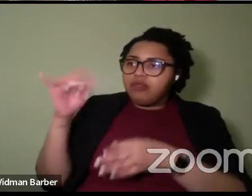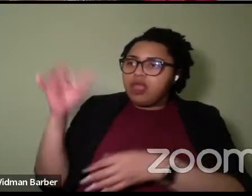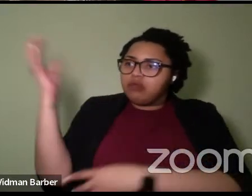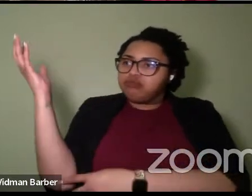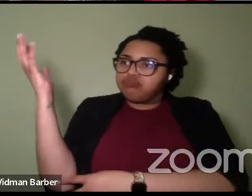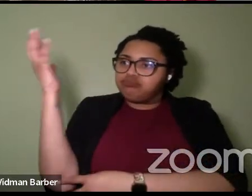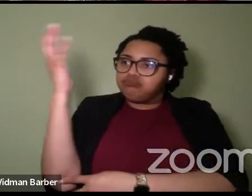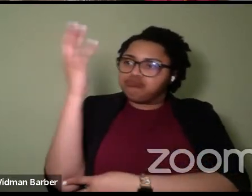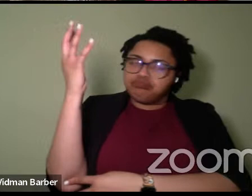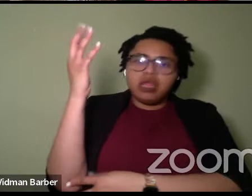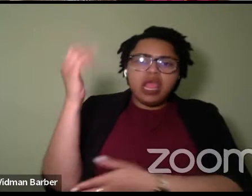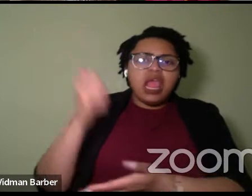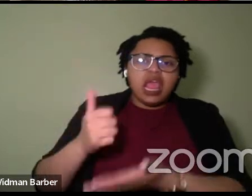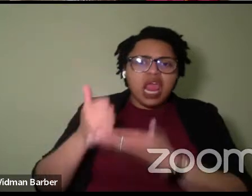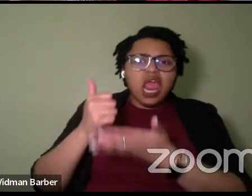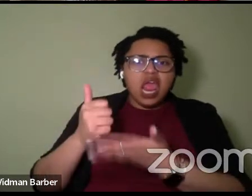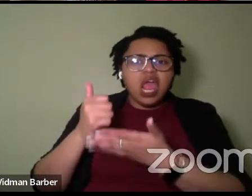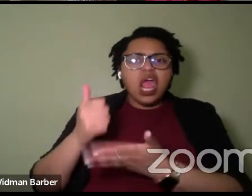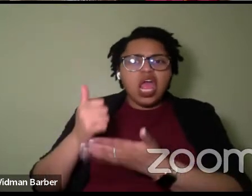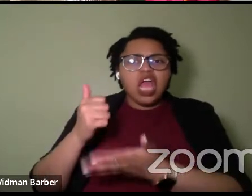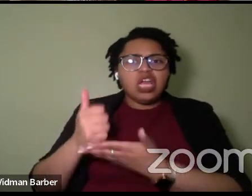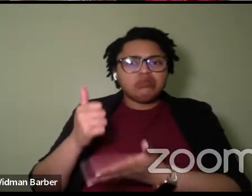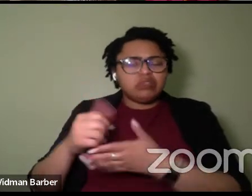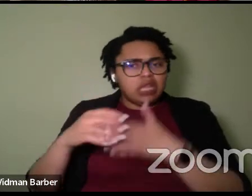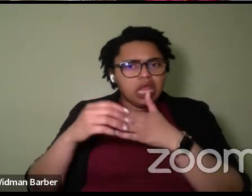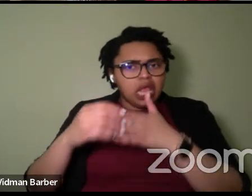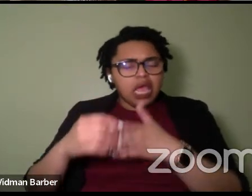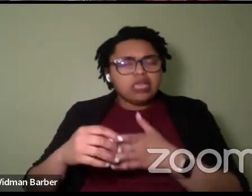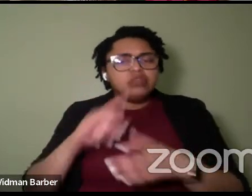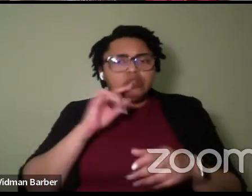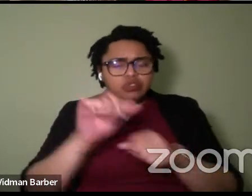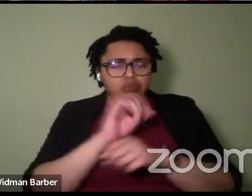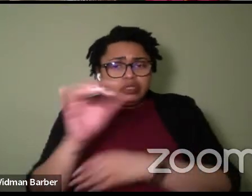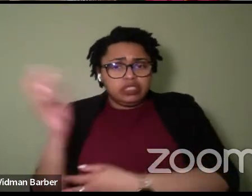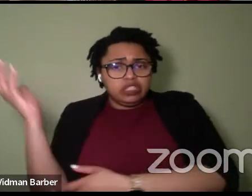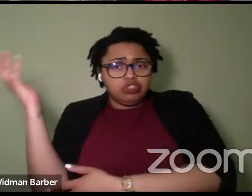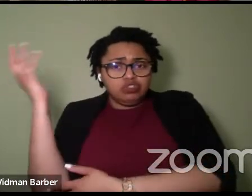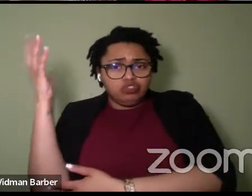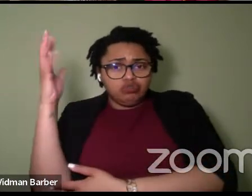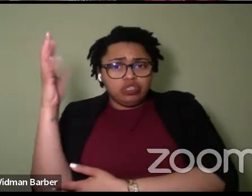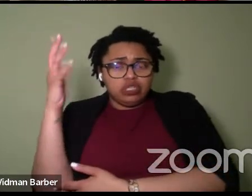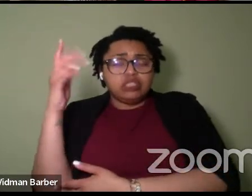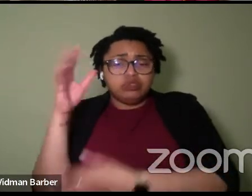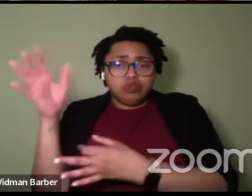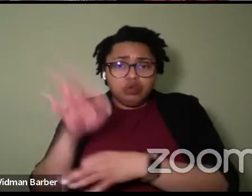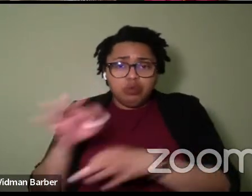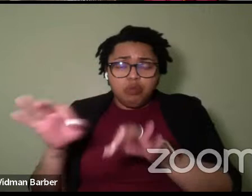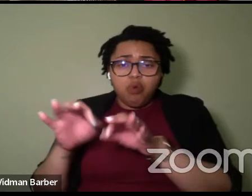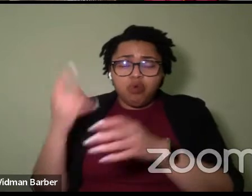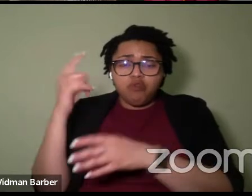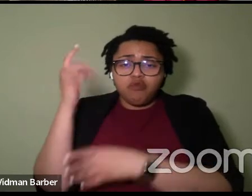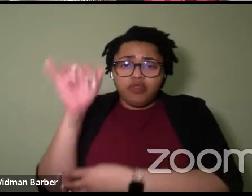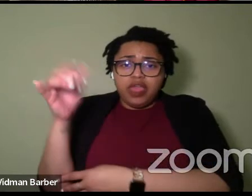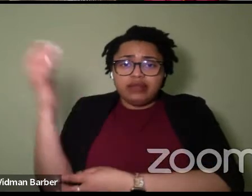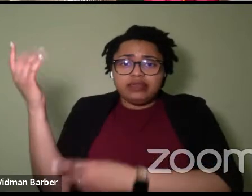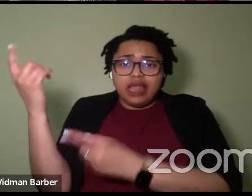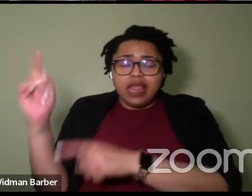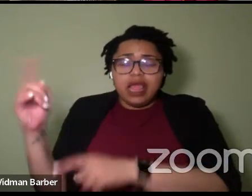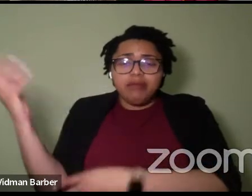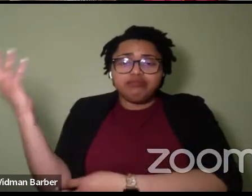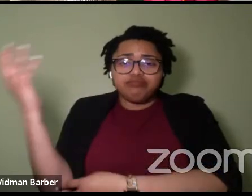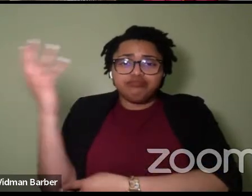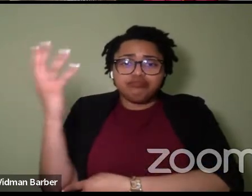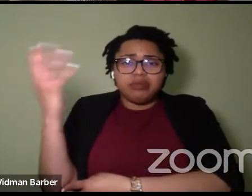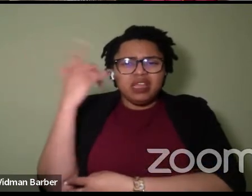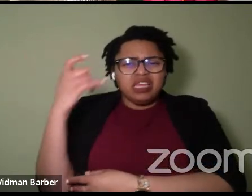for trees, this action is most effective during the sapling stage when their trunks are still flexible. Over the years, as we checked on